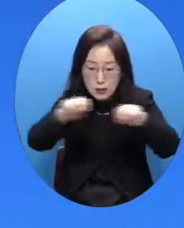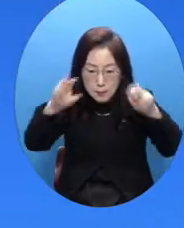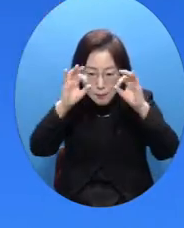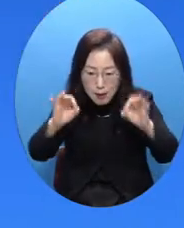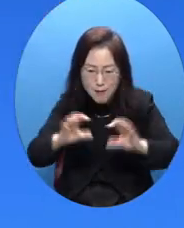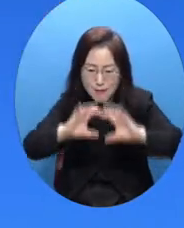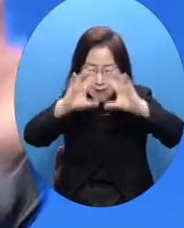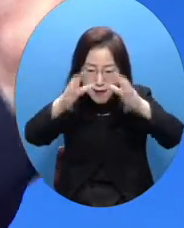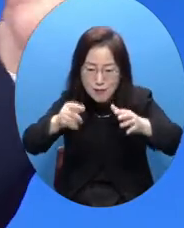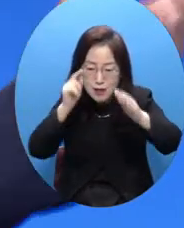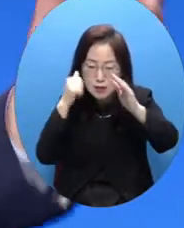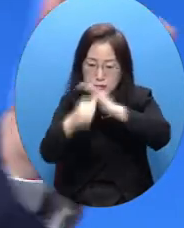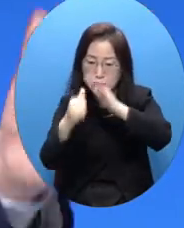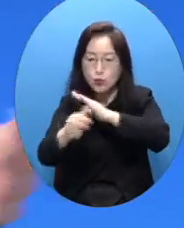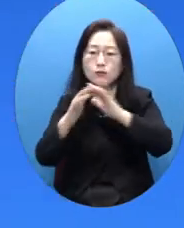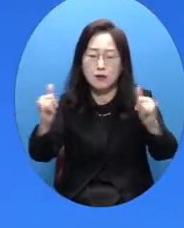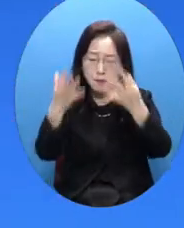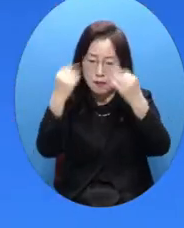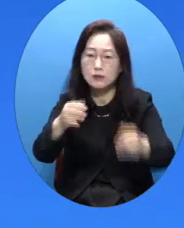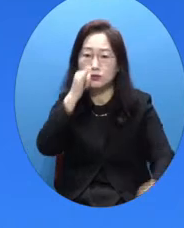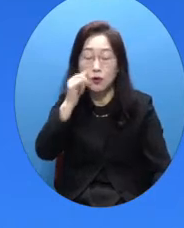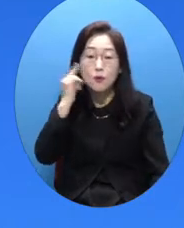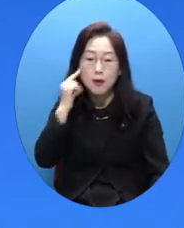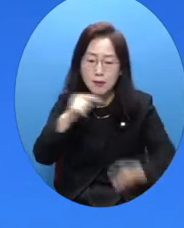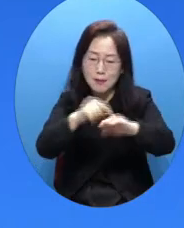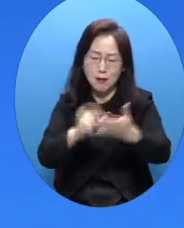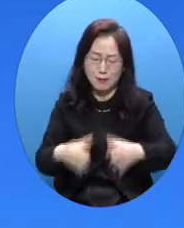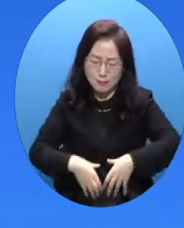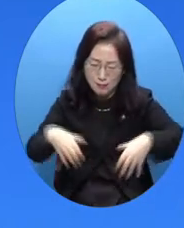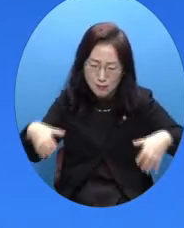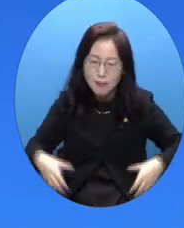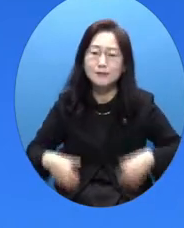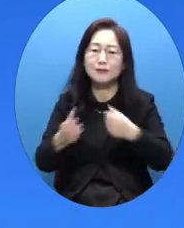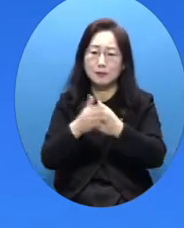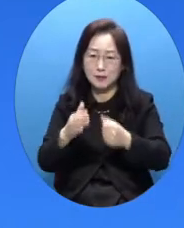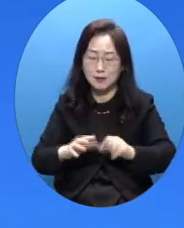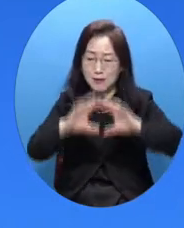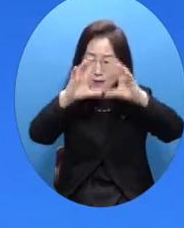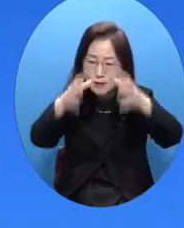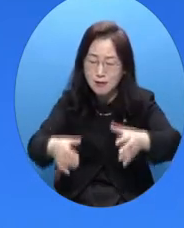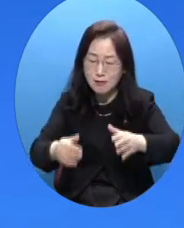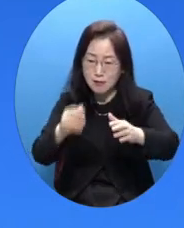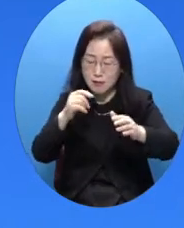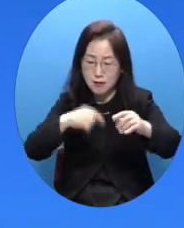as a result that there are many world-bearing leaders among the Jews